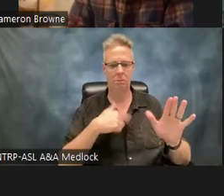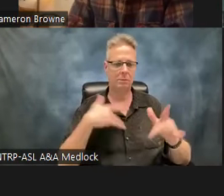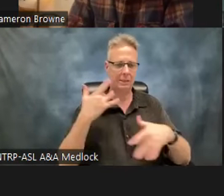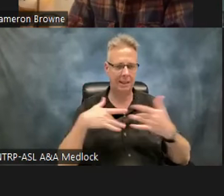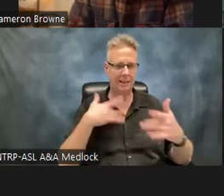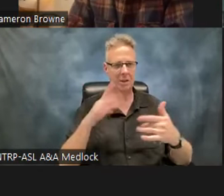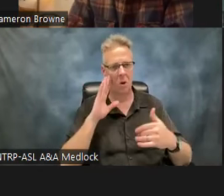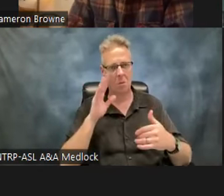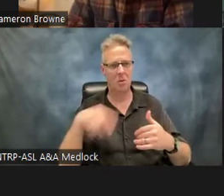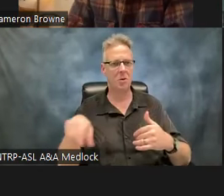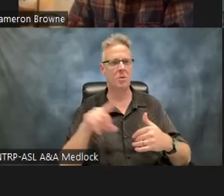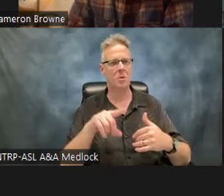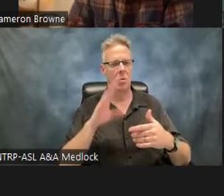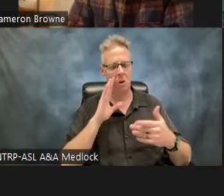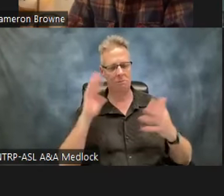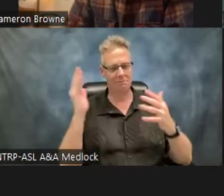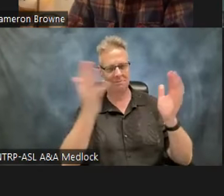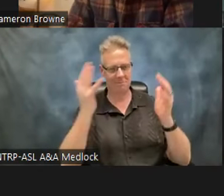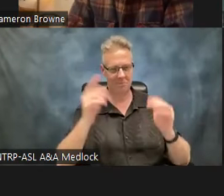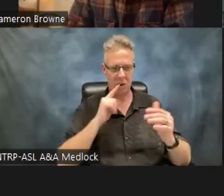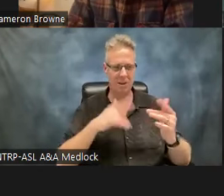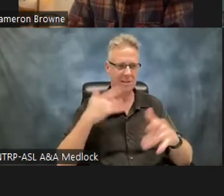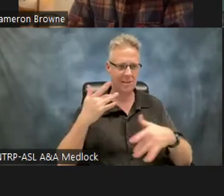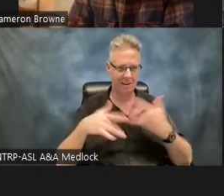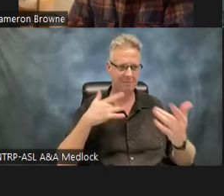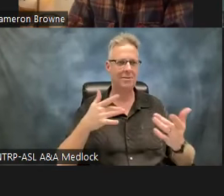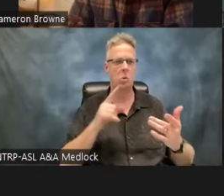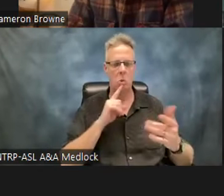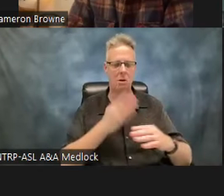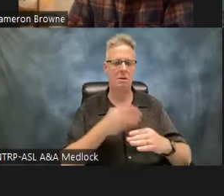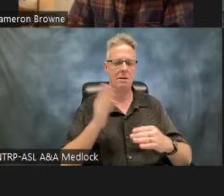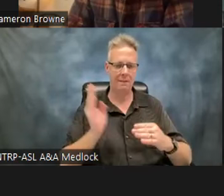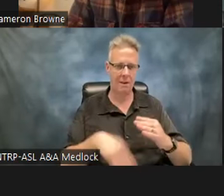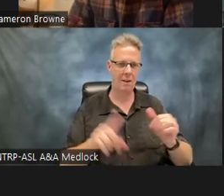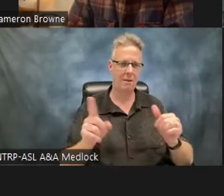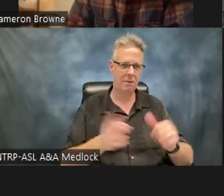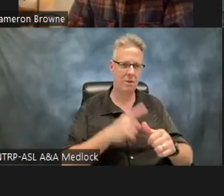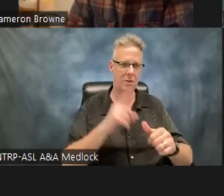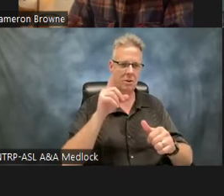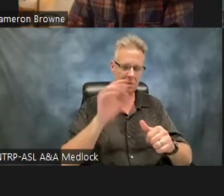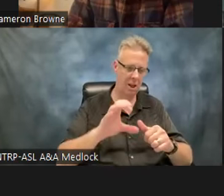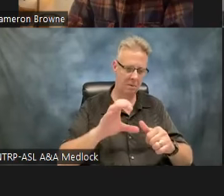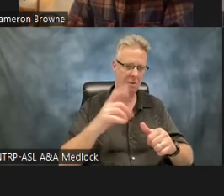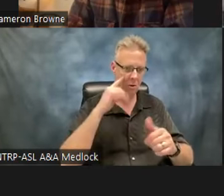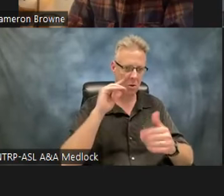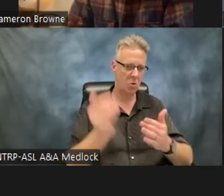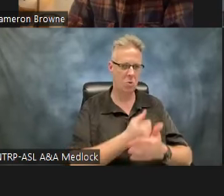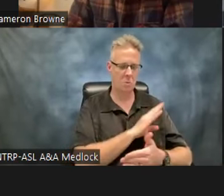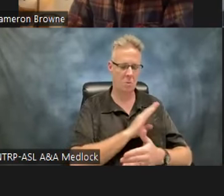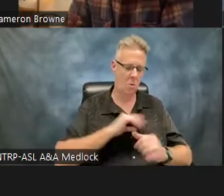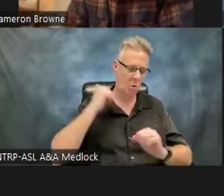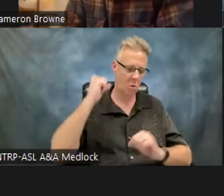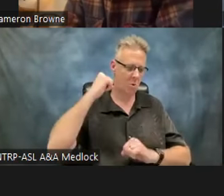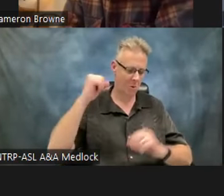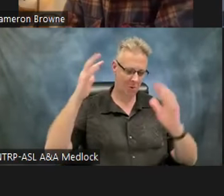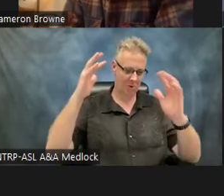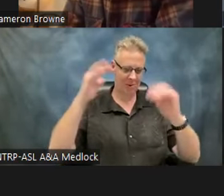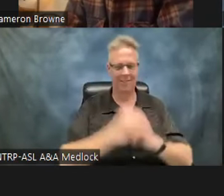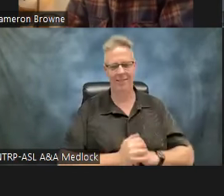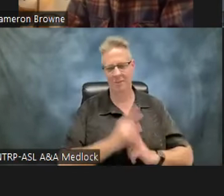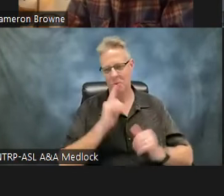my co-chair joins me in being very excited that we have finished our first document saying what the new board is going to do. Woohoo! That's very